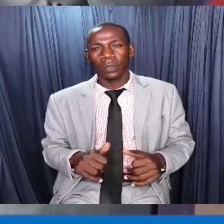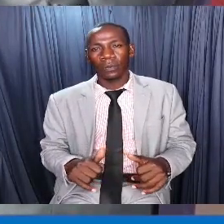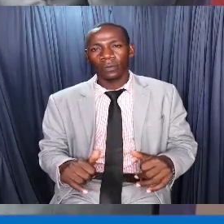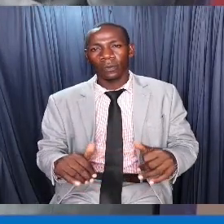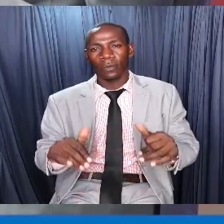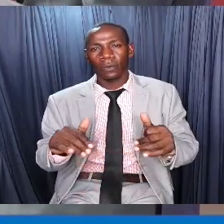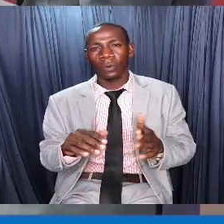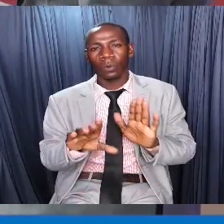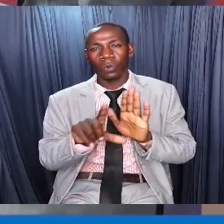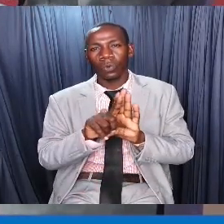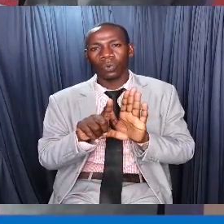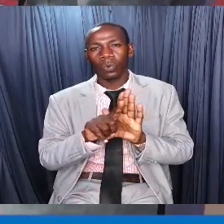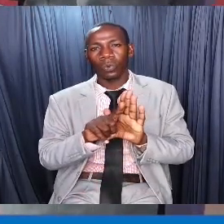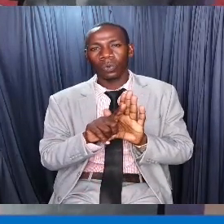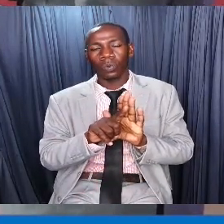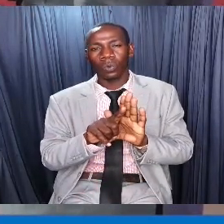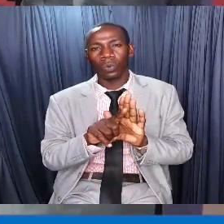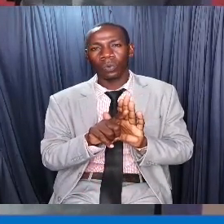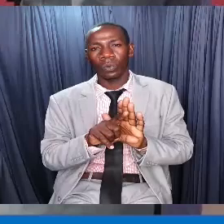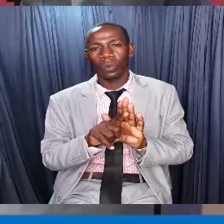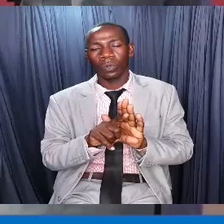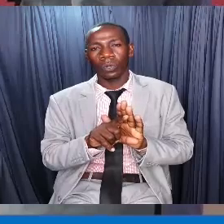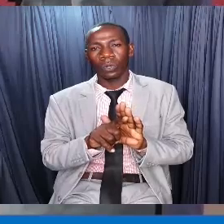Read for us the book of Luke.